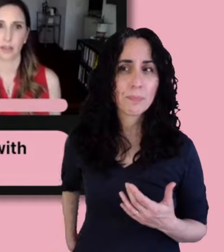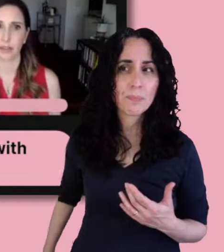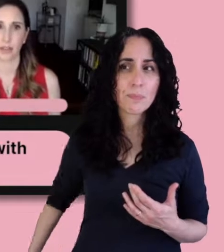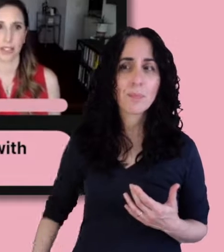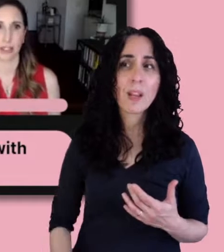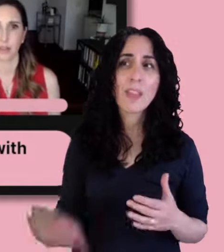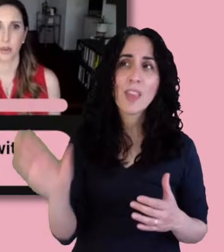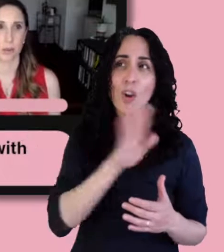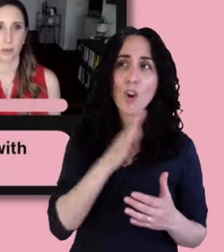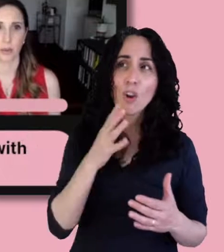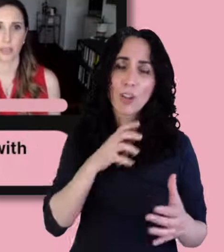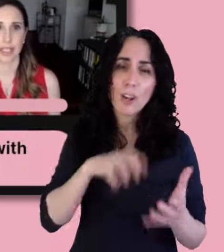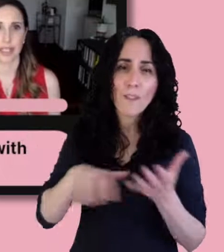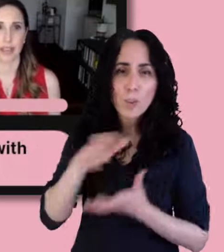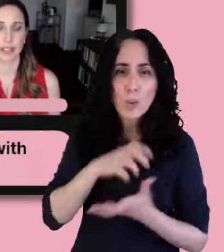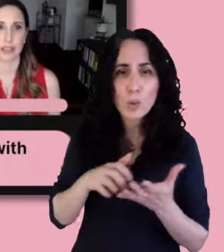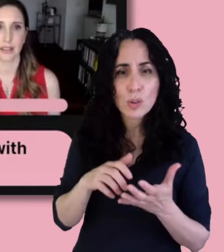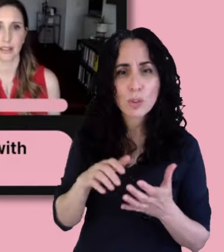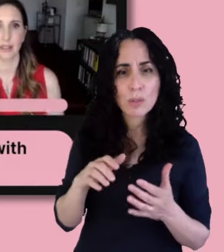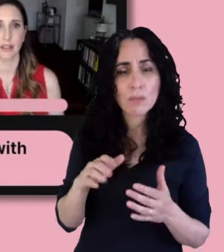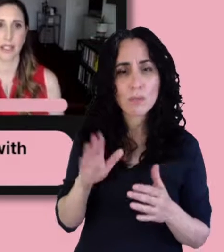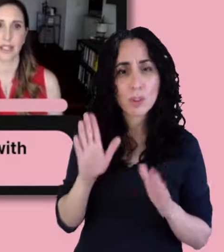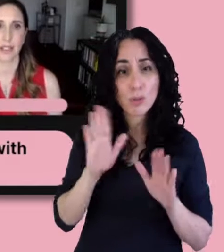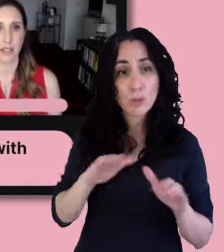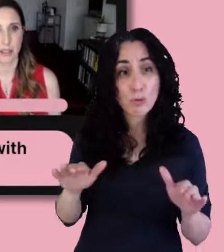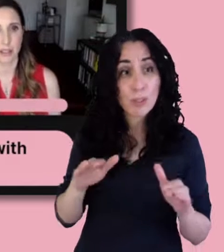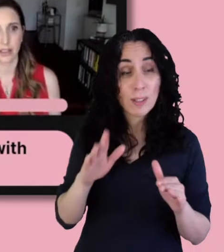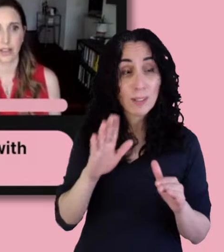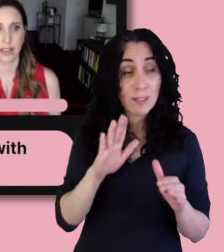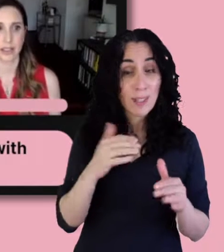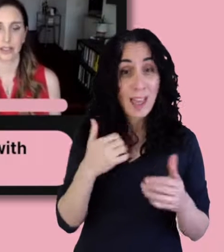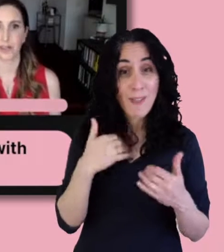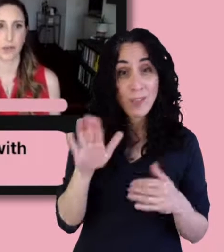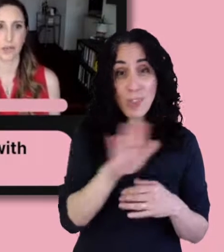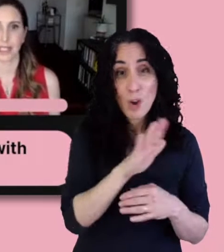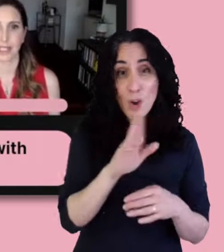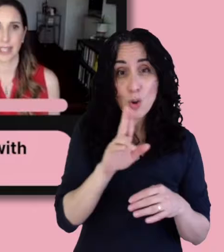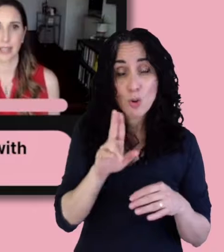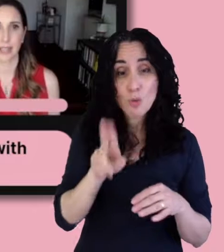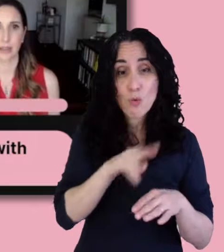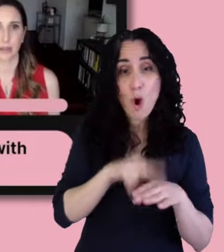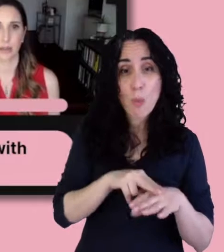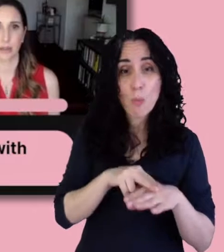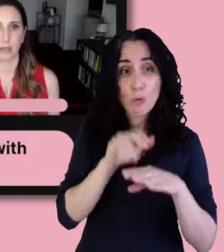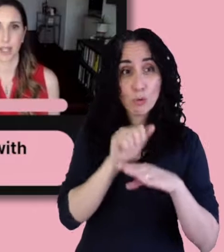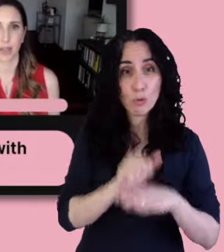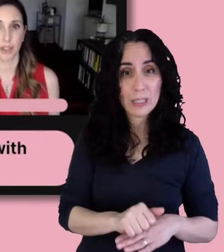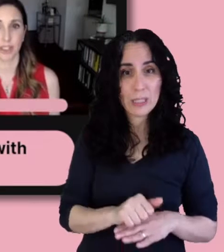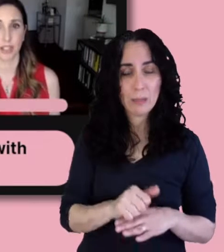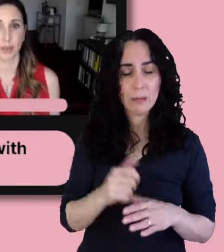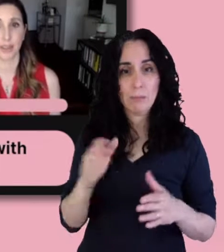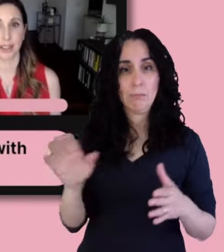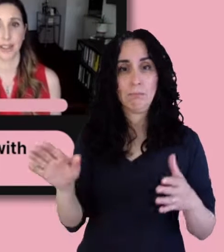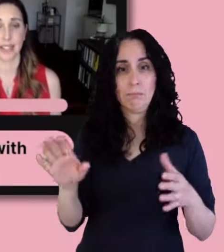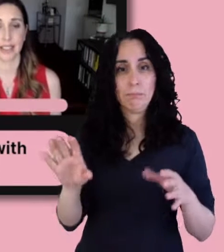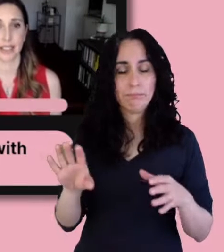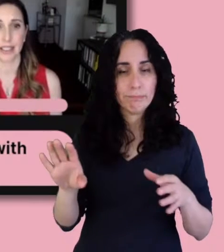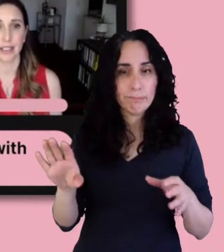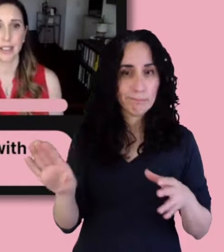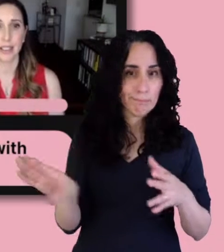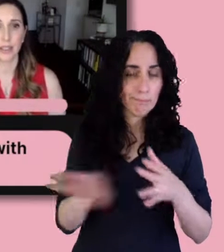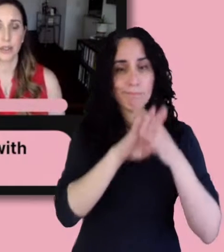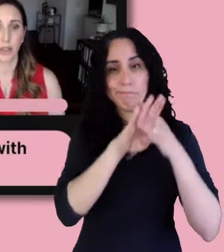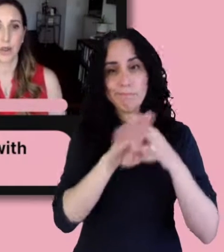yanked out of their normal routine into this other thing that is confusing and sort of unpredictable and